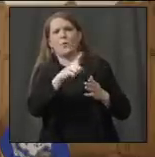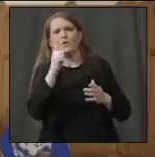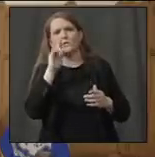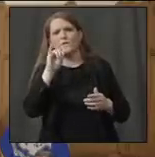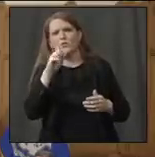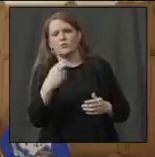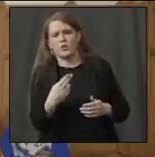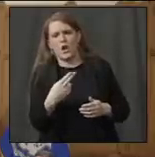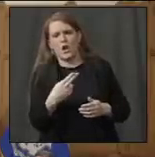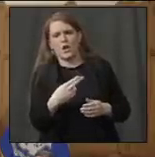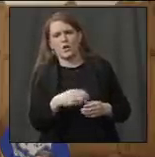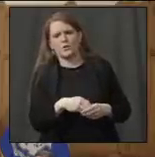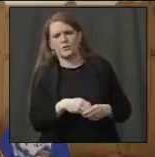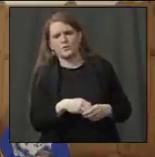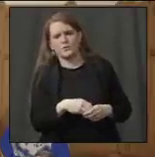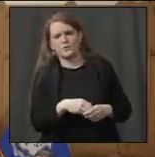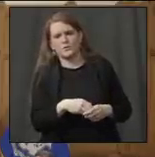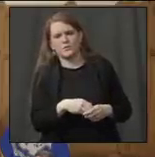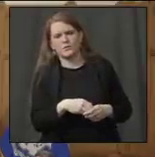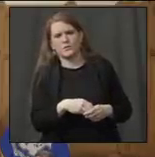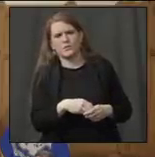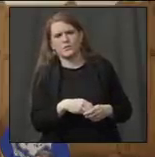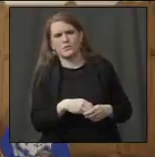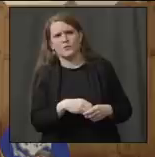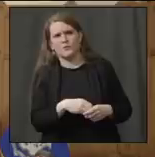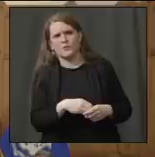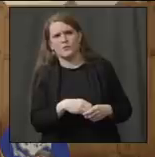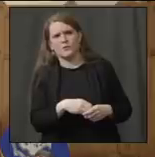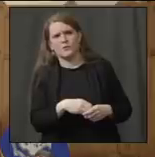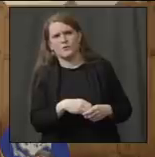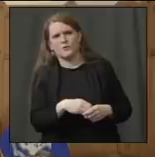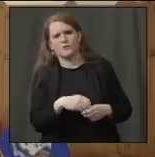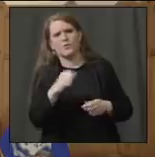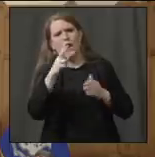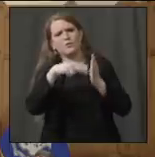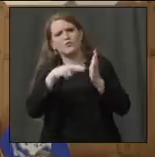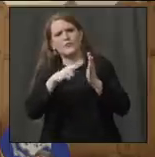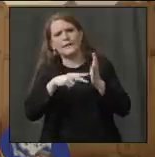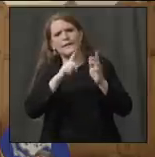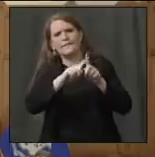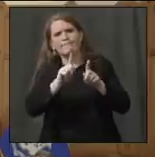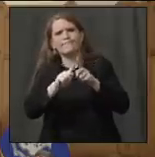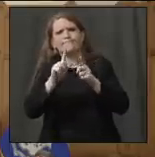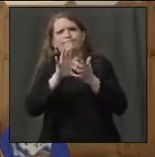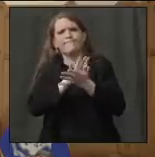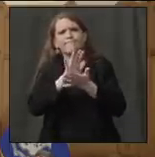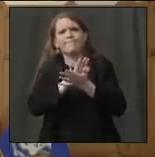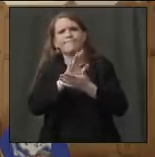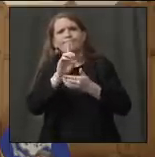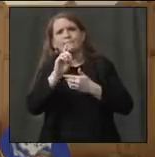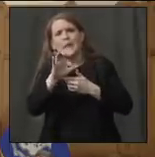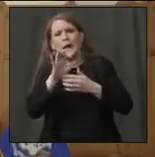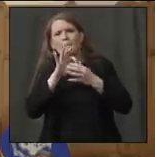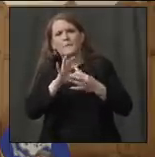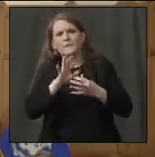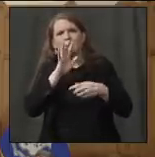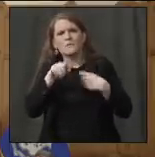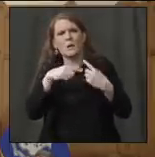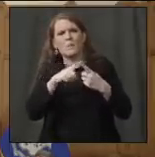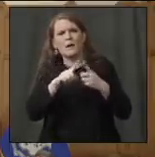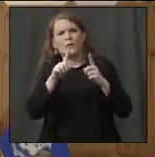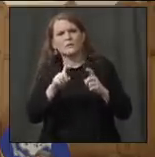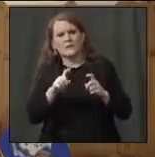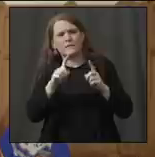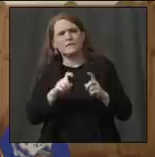chance to read through some bidding documents today regarding testing services that you're seeking an